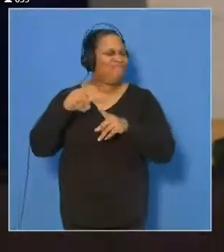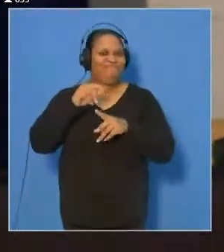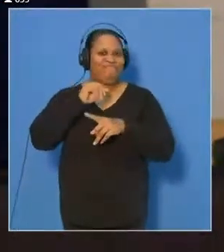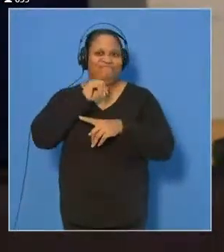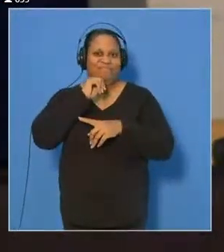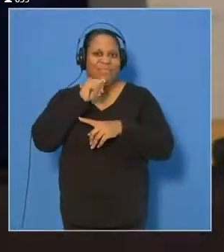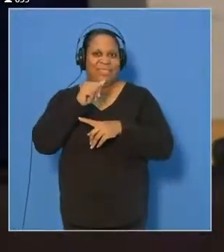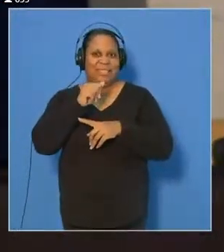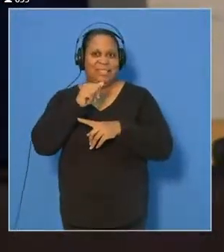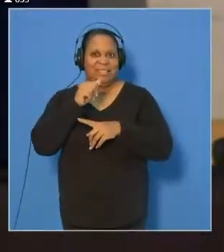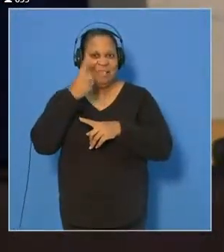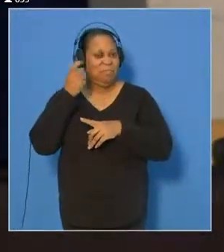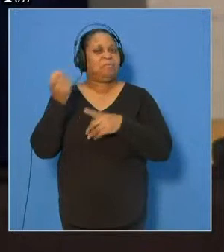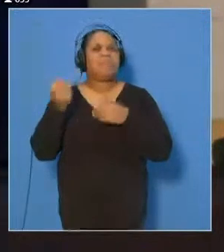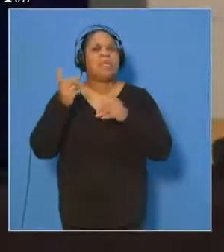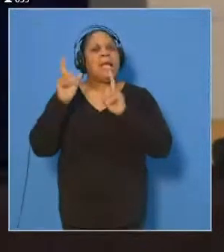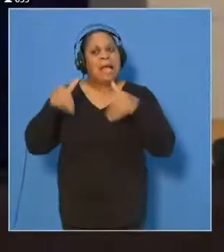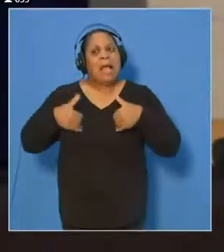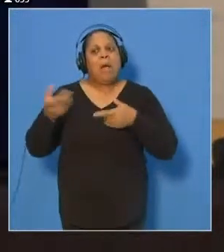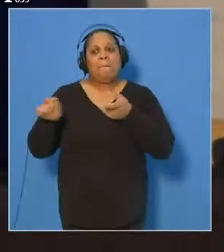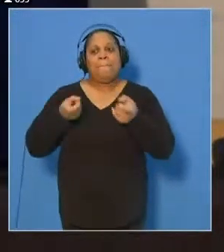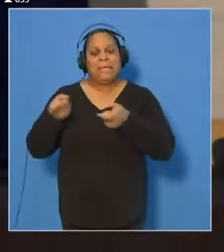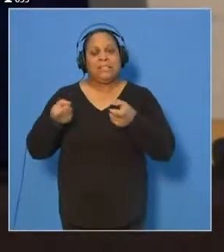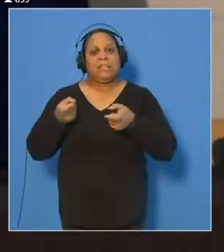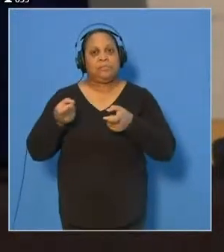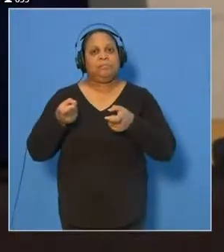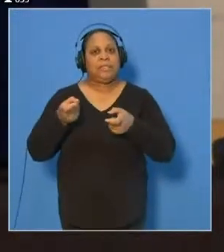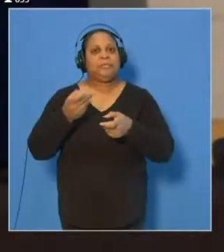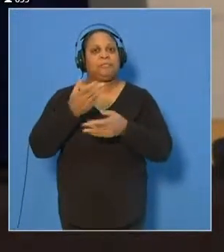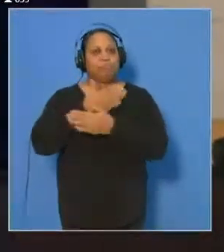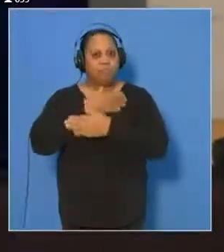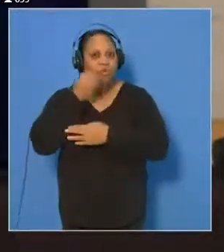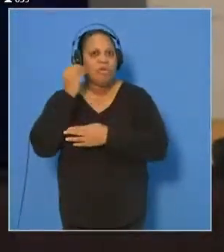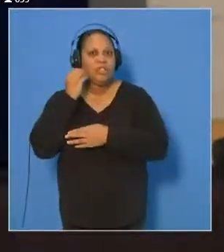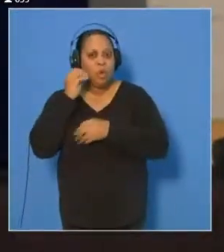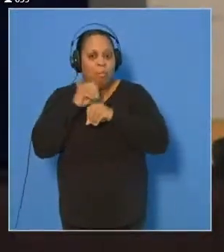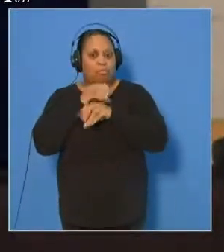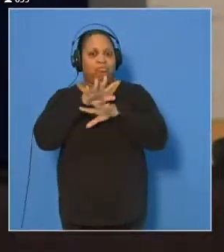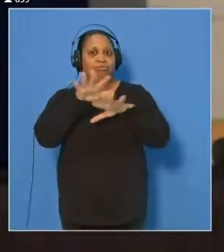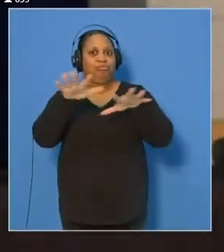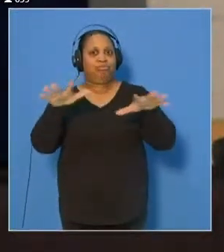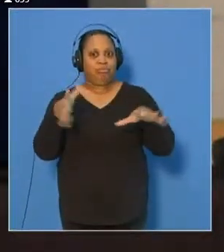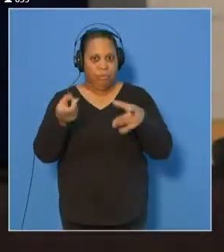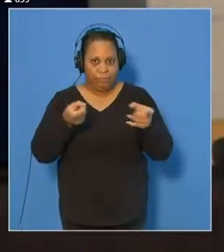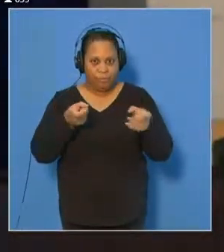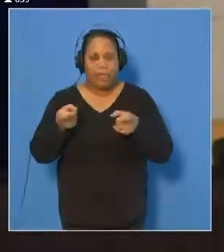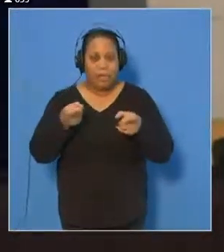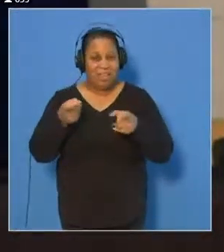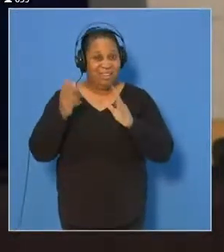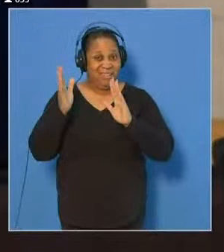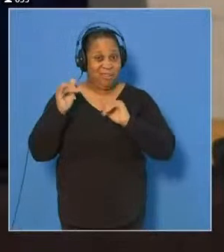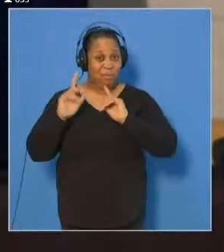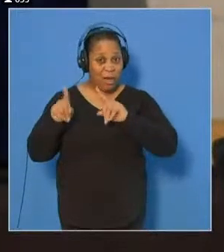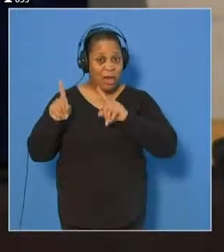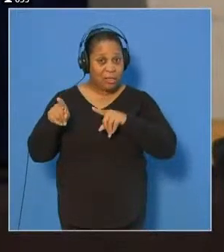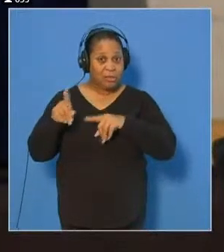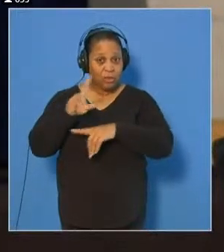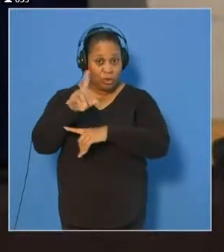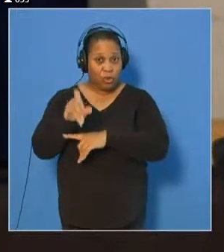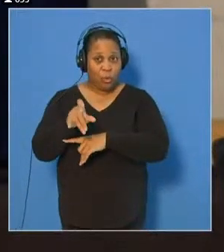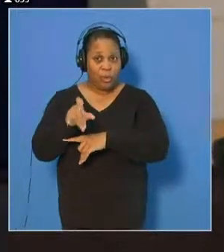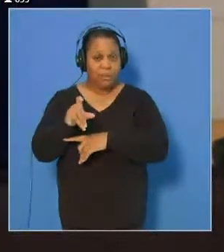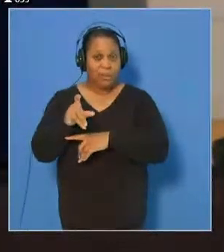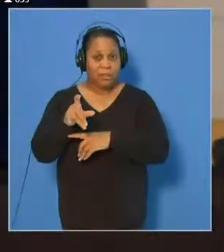of management of rest home facility outbreaks. So I hope that answers your question. Maybe you